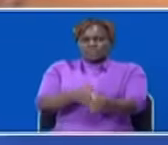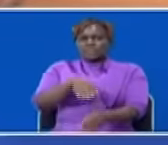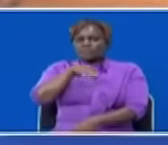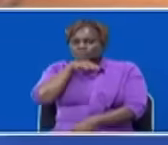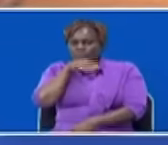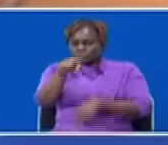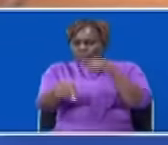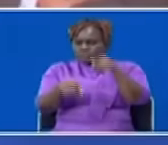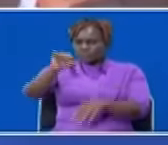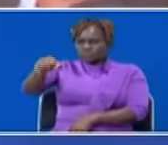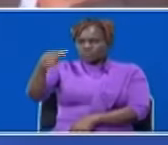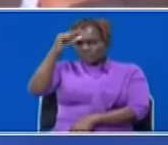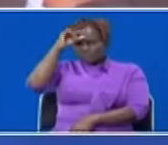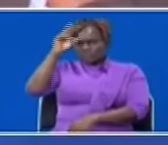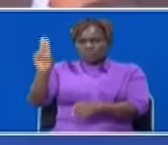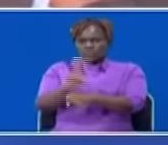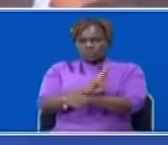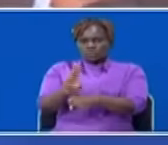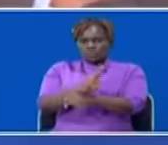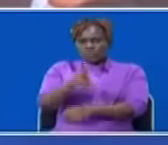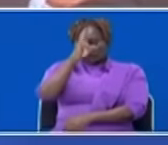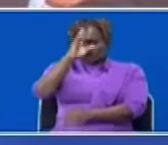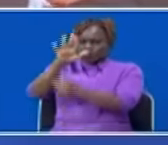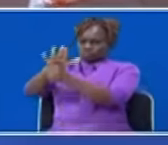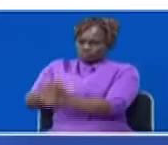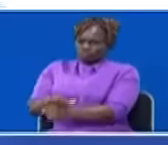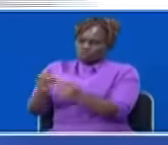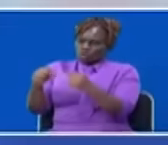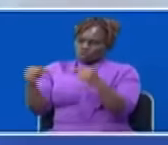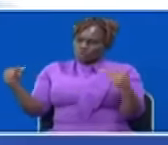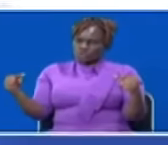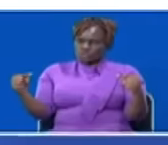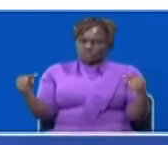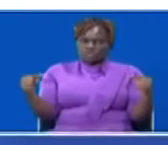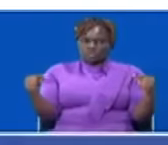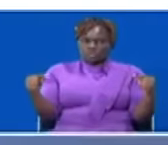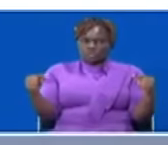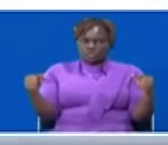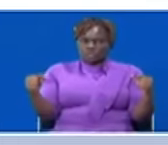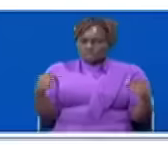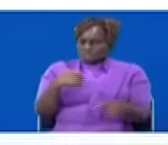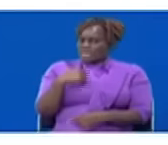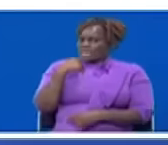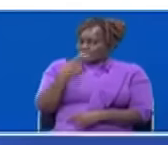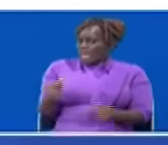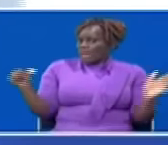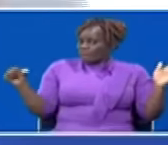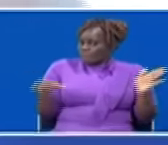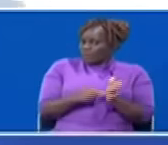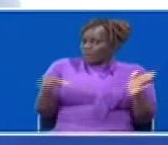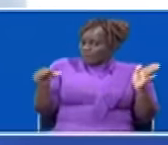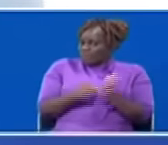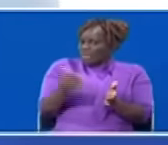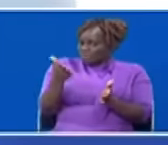Odinga accused the Jubilee government of using the police to intimidate the opposition. Hii inaonyesha kuna kitu mbaya inaendelea kwa